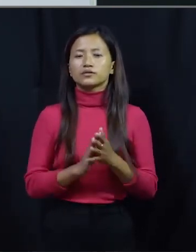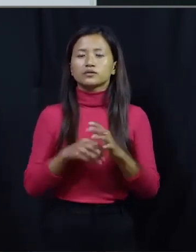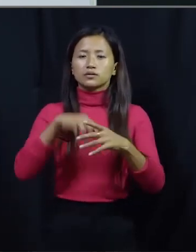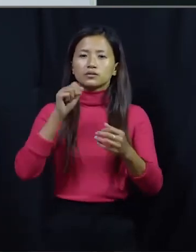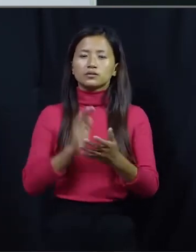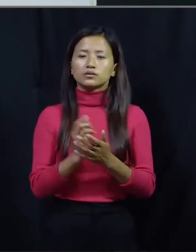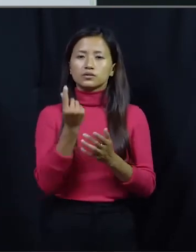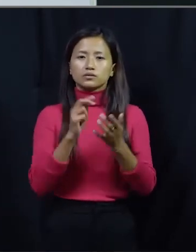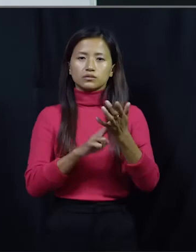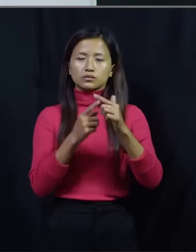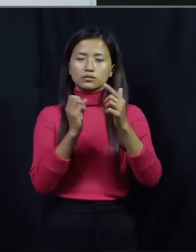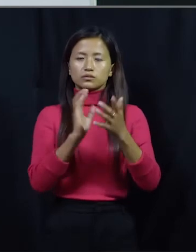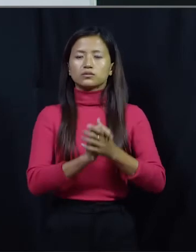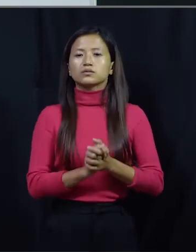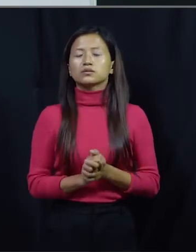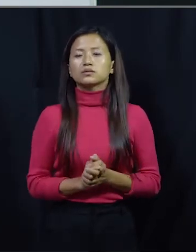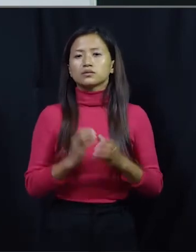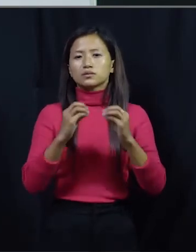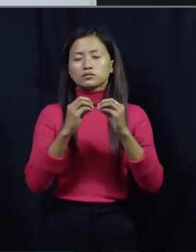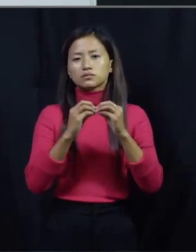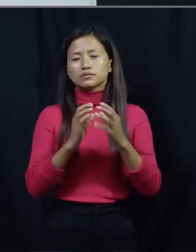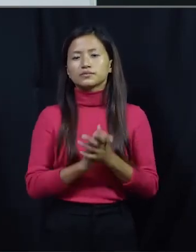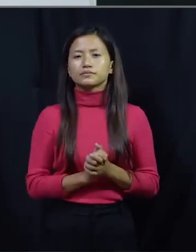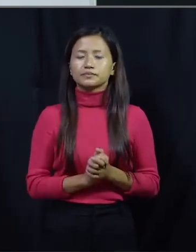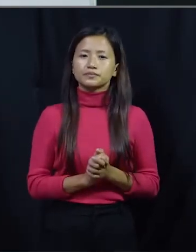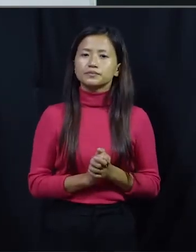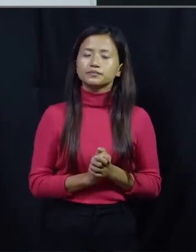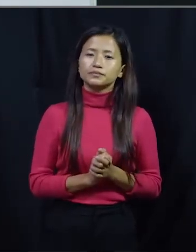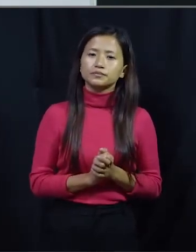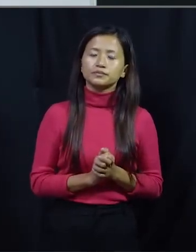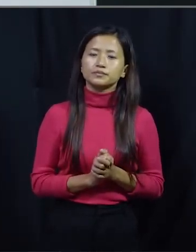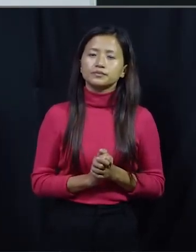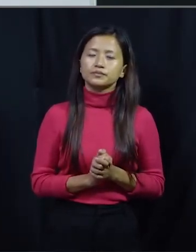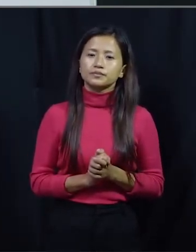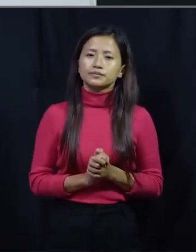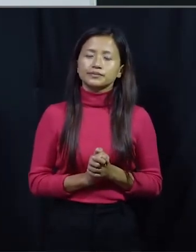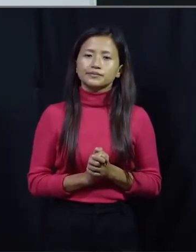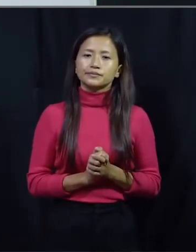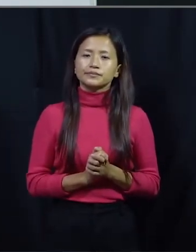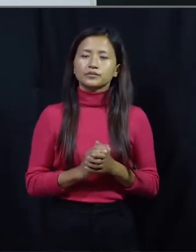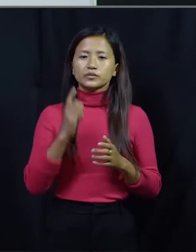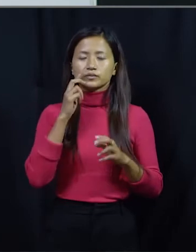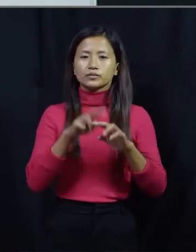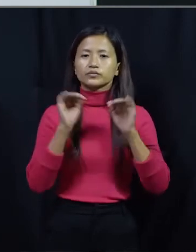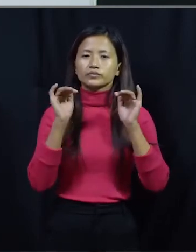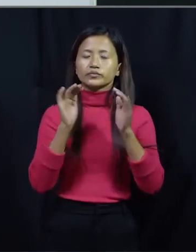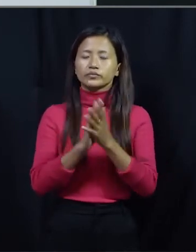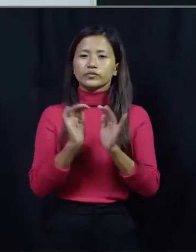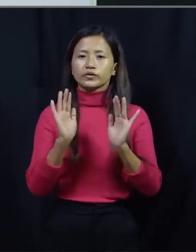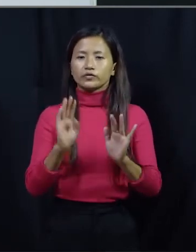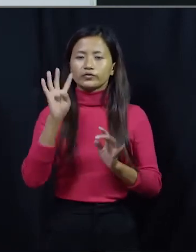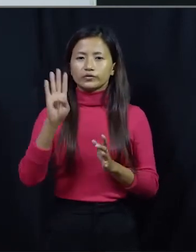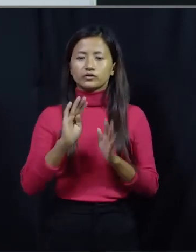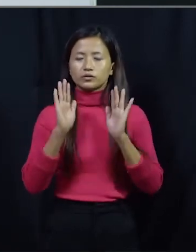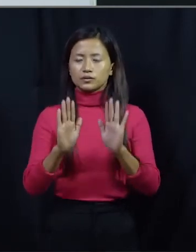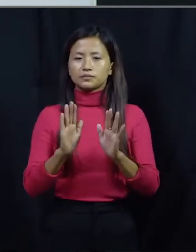onto. Even in B, nothing is left out. Therefore, it is onto. Suppose if we have a 4 here. Okay,